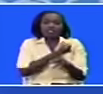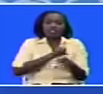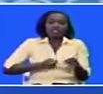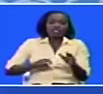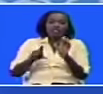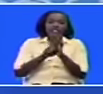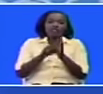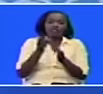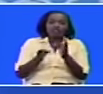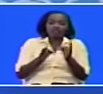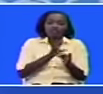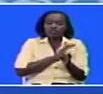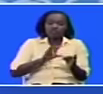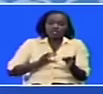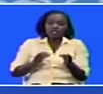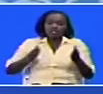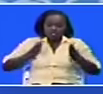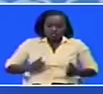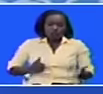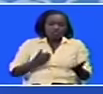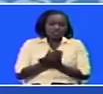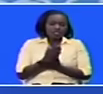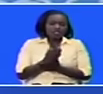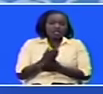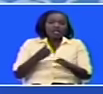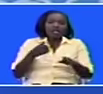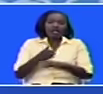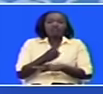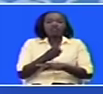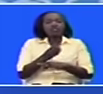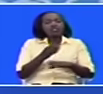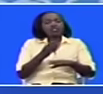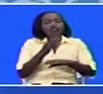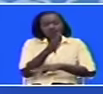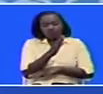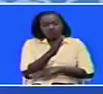Affairs Committee and Human Rights in the afternoon session that begins at 2:30 p.m.